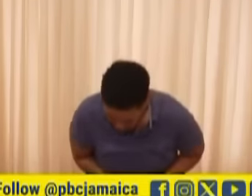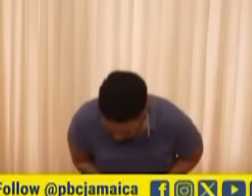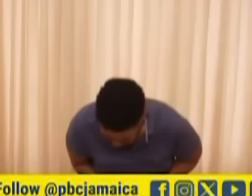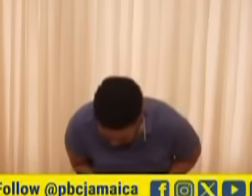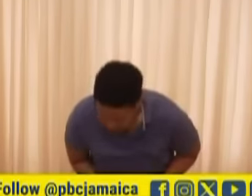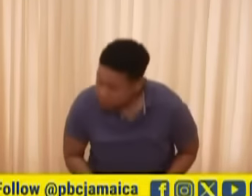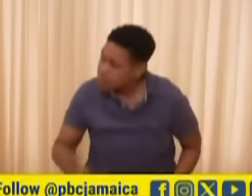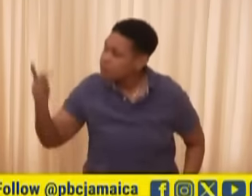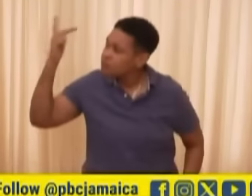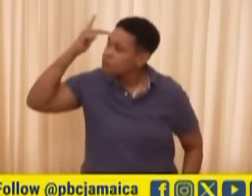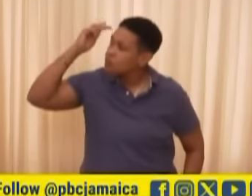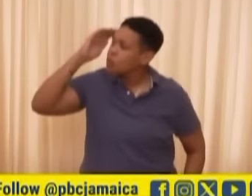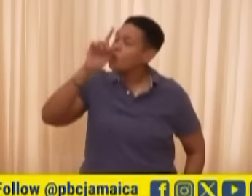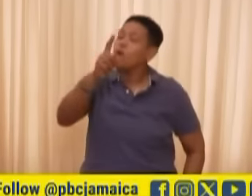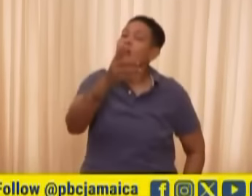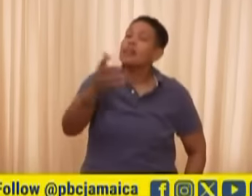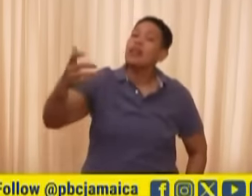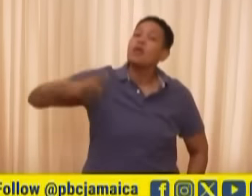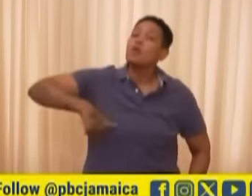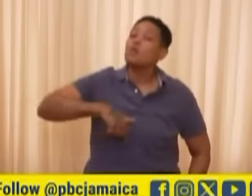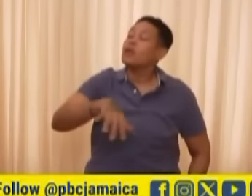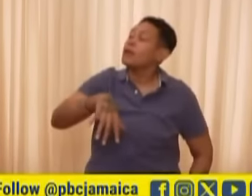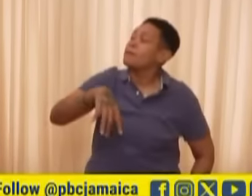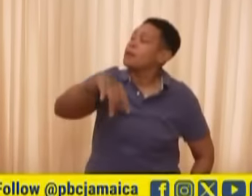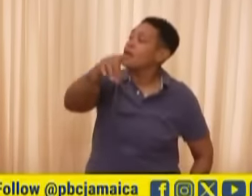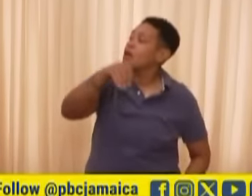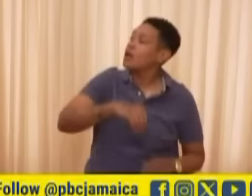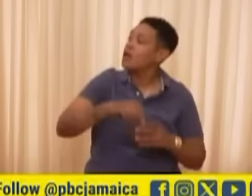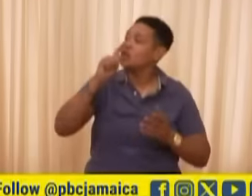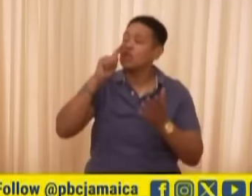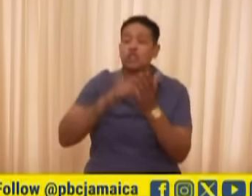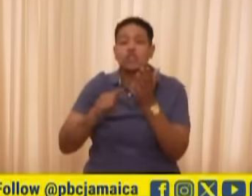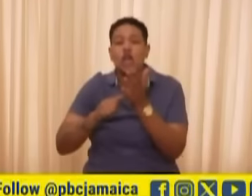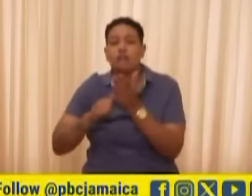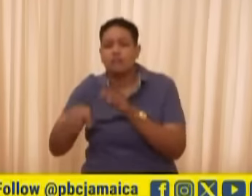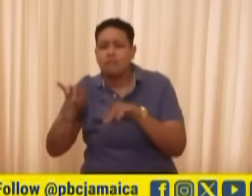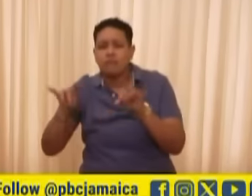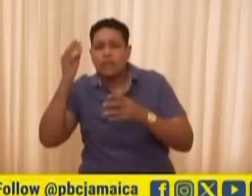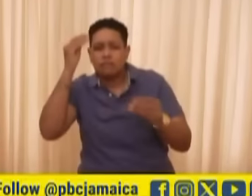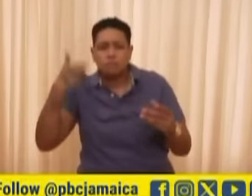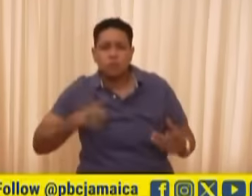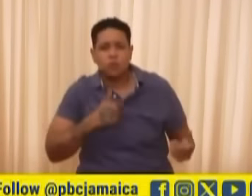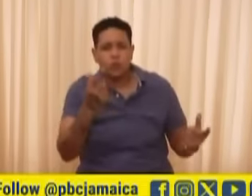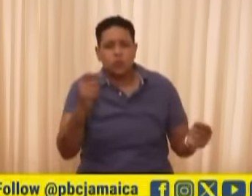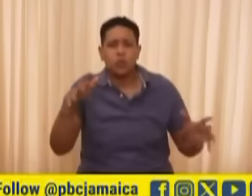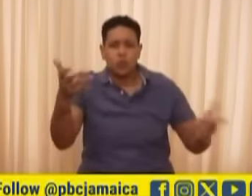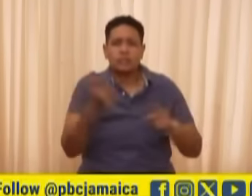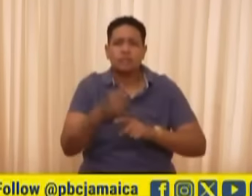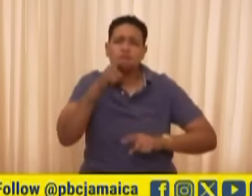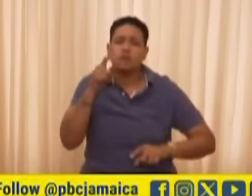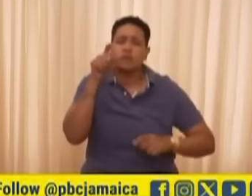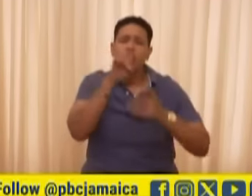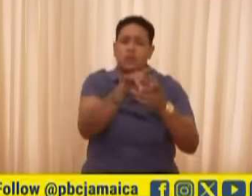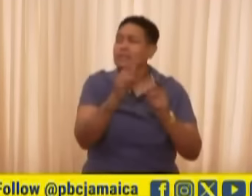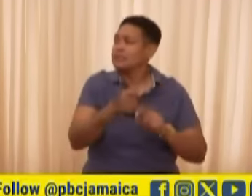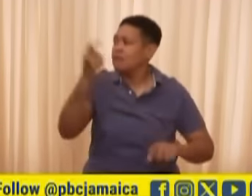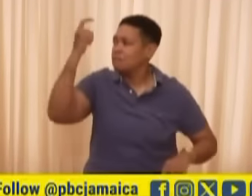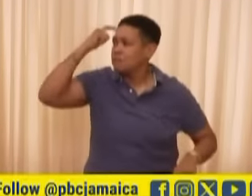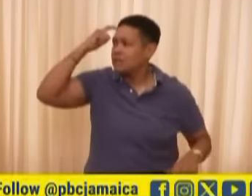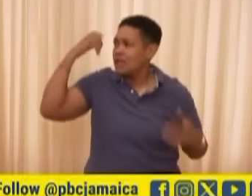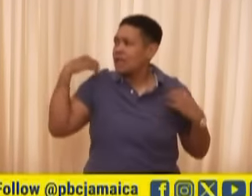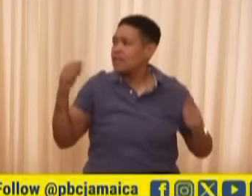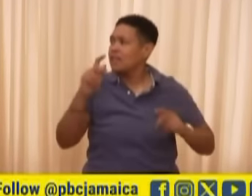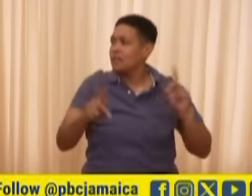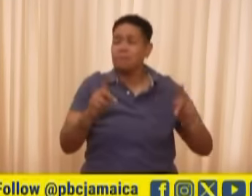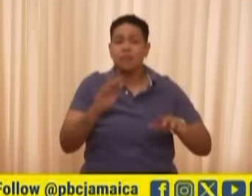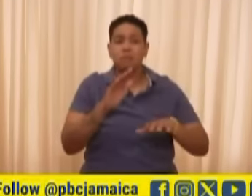Prime Minister, one of the things that we picked up in a survey that we did is the question of mental health and people